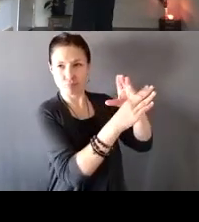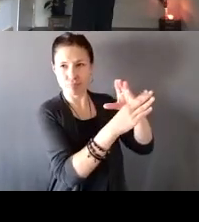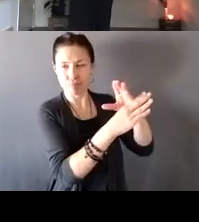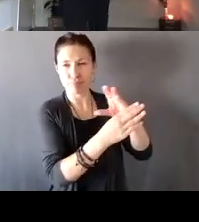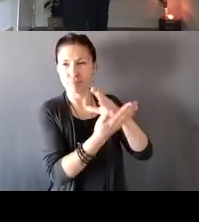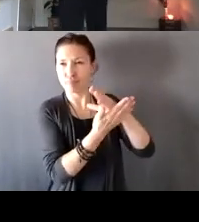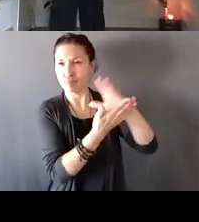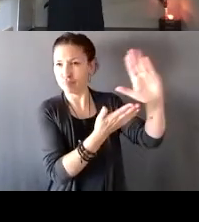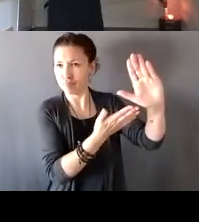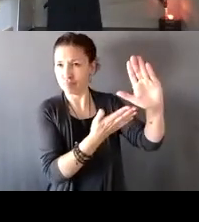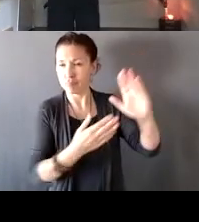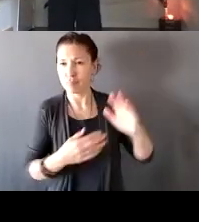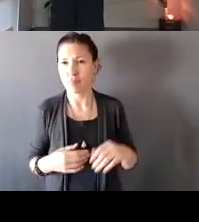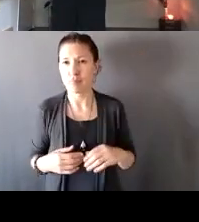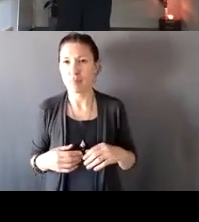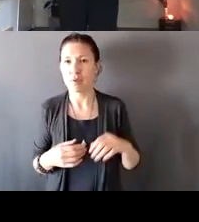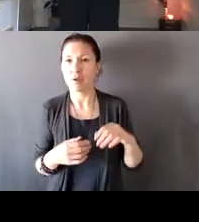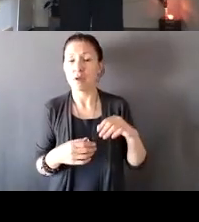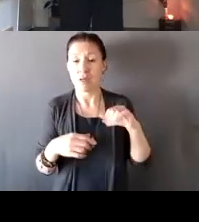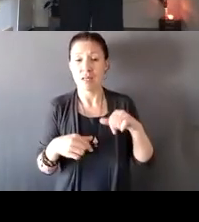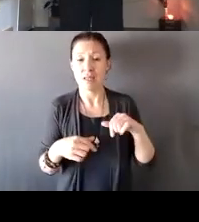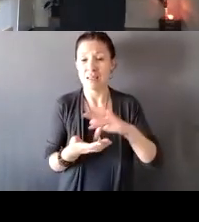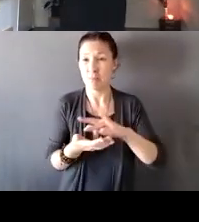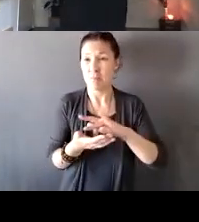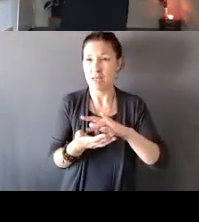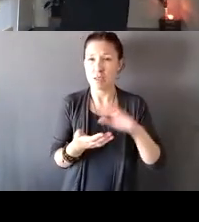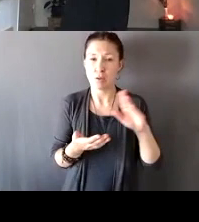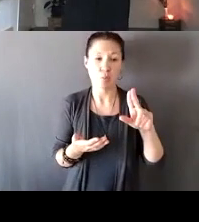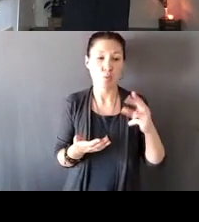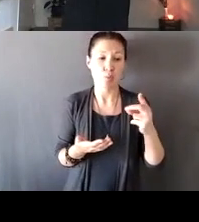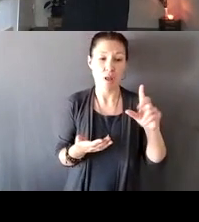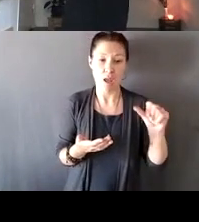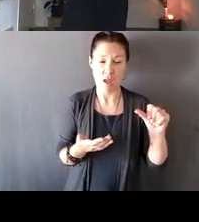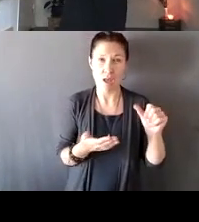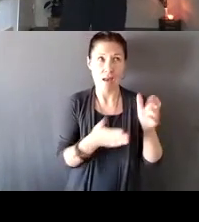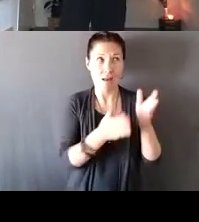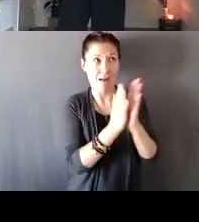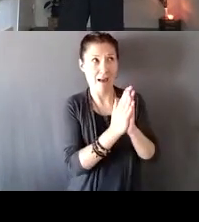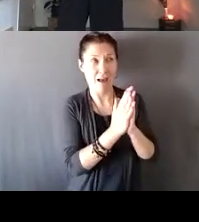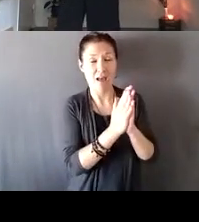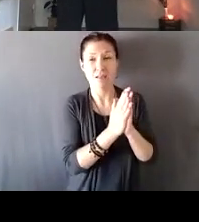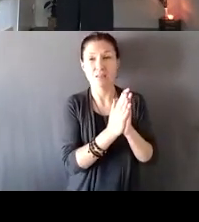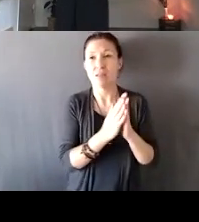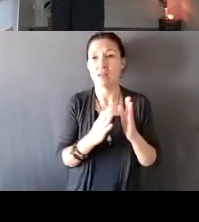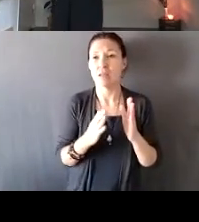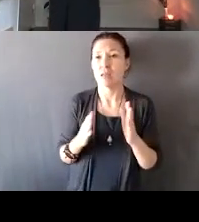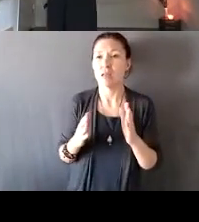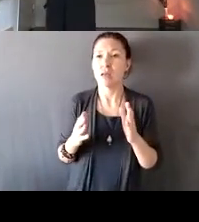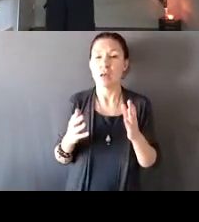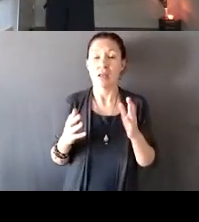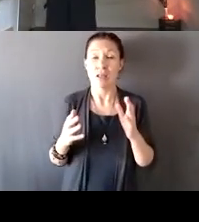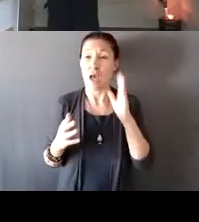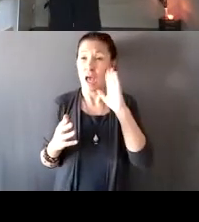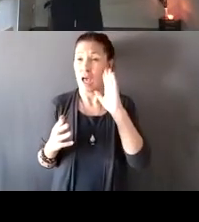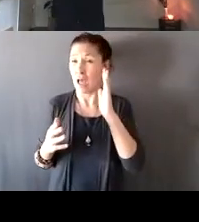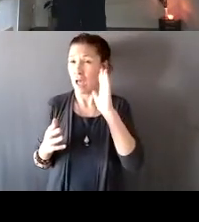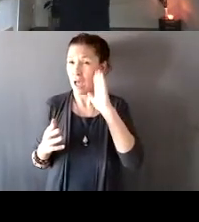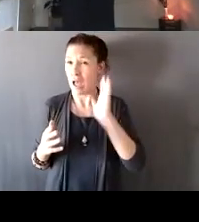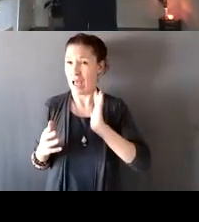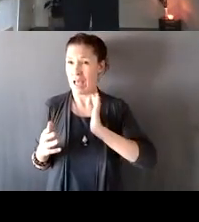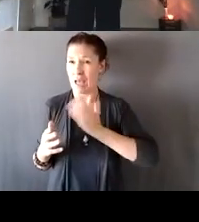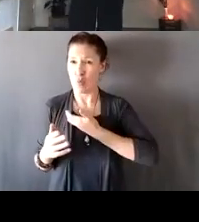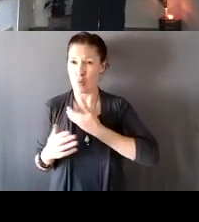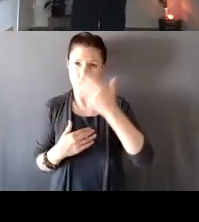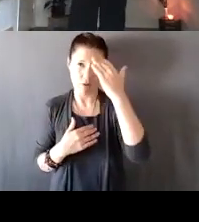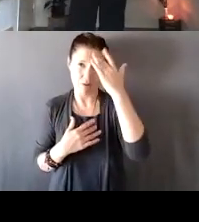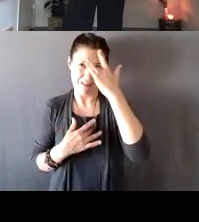We call on the medicine Buddha to do away with the great illness of ignorance.